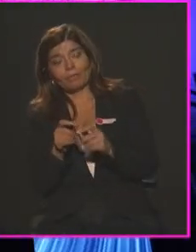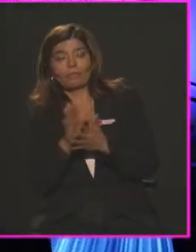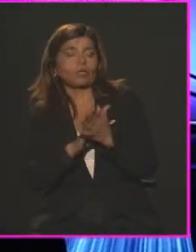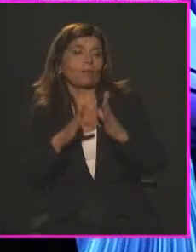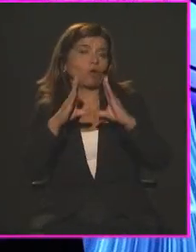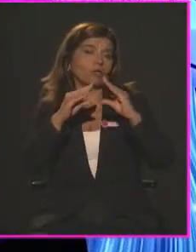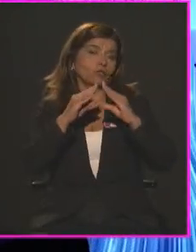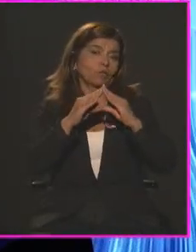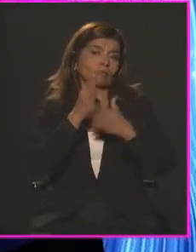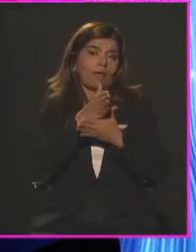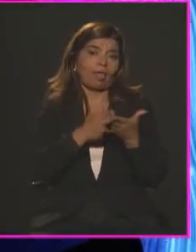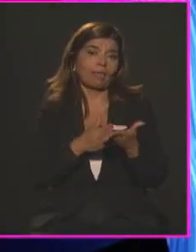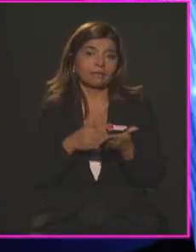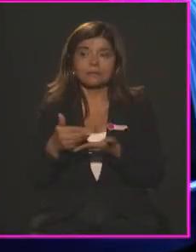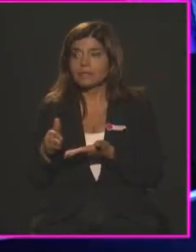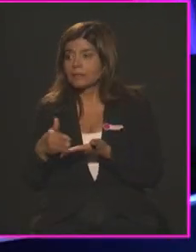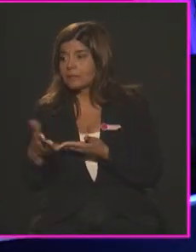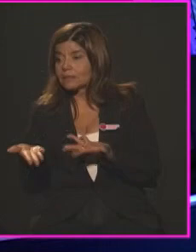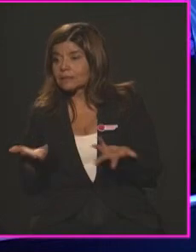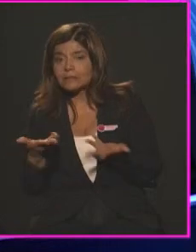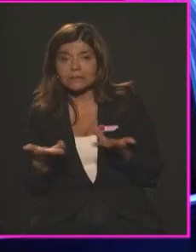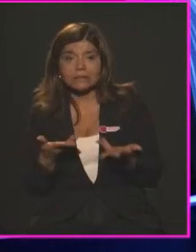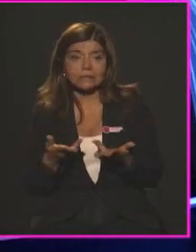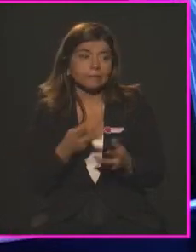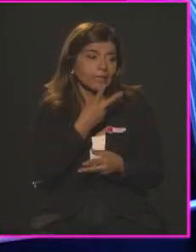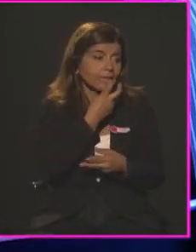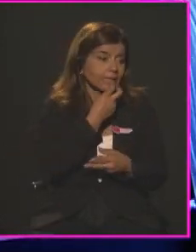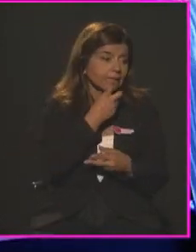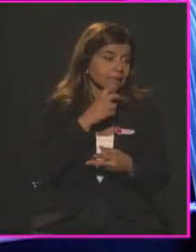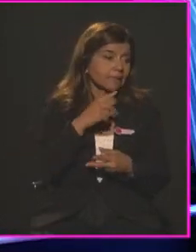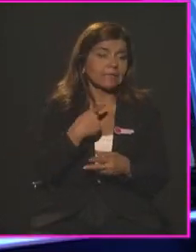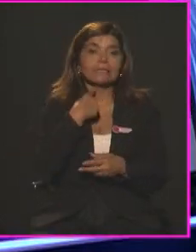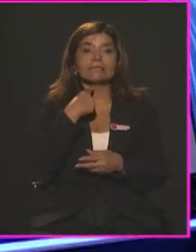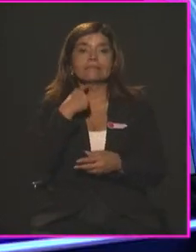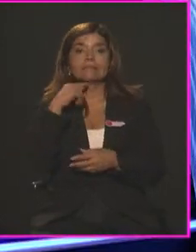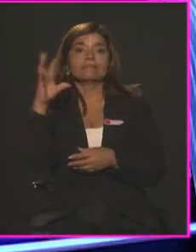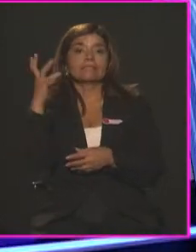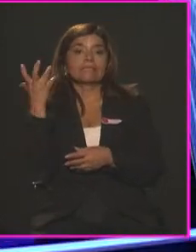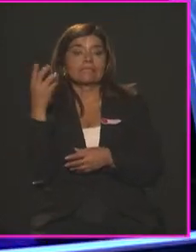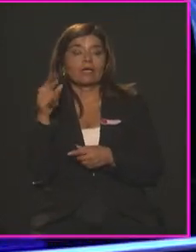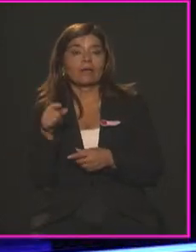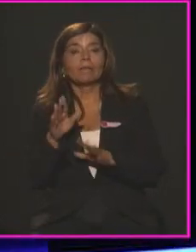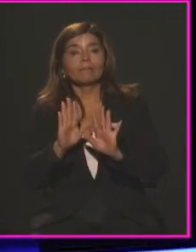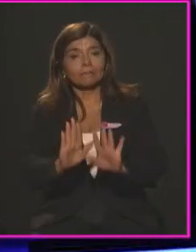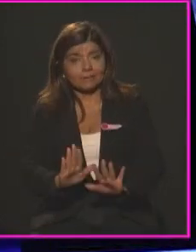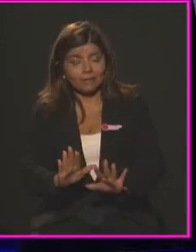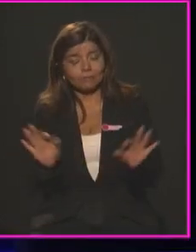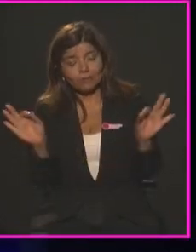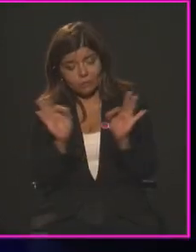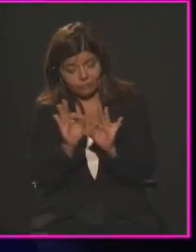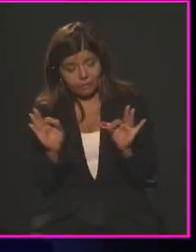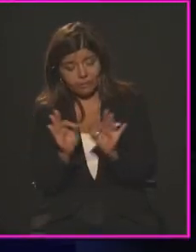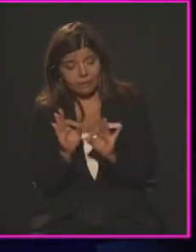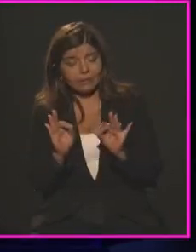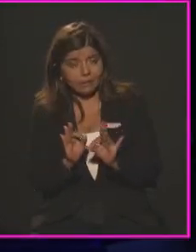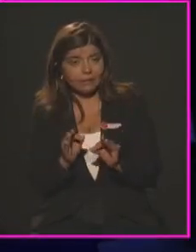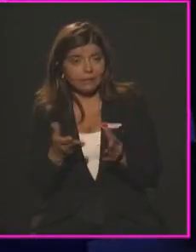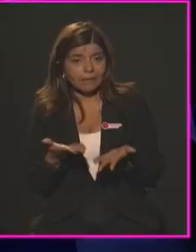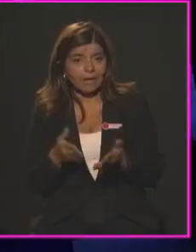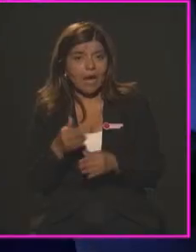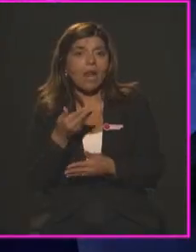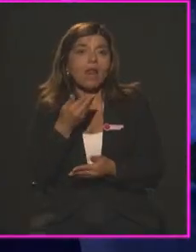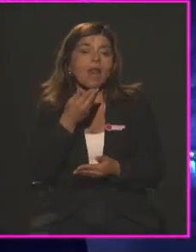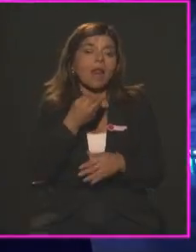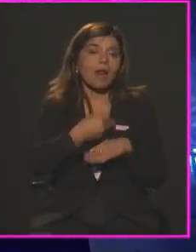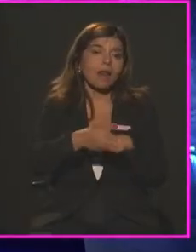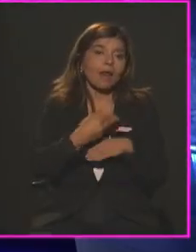those climate emissions? So let me take a minute to explain why wasted food has such a big